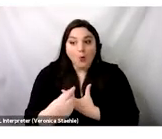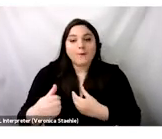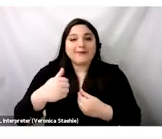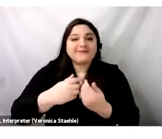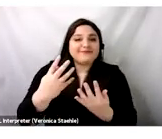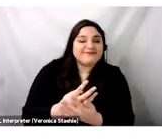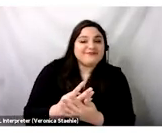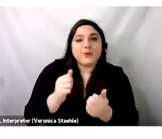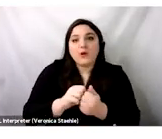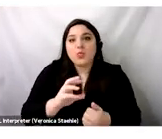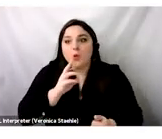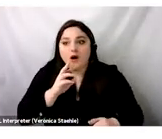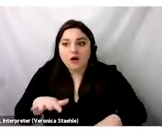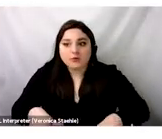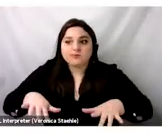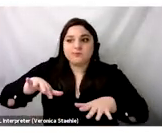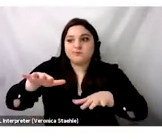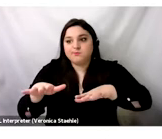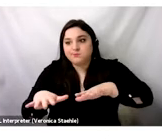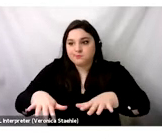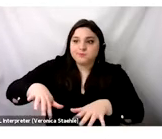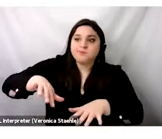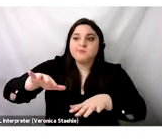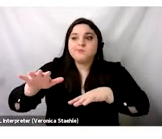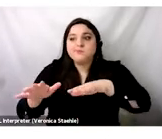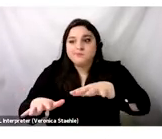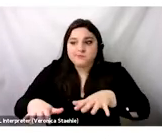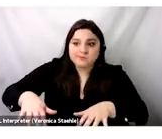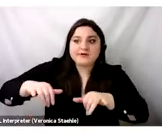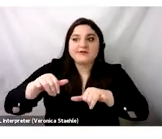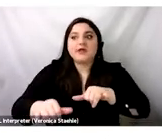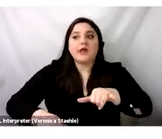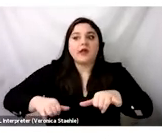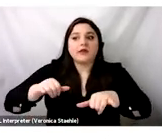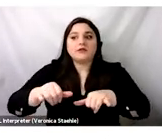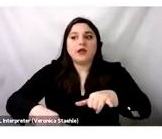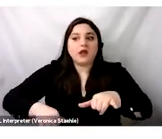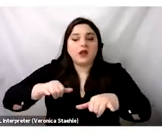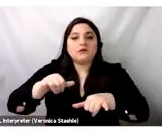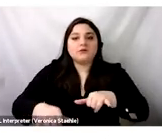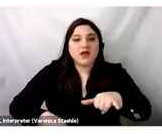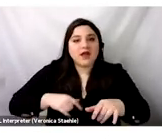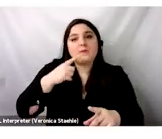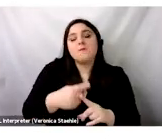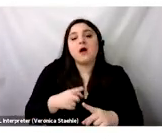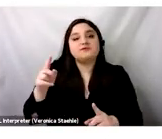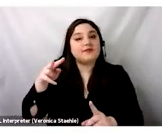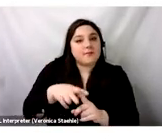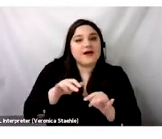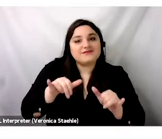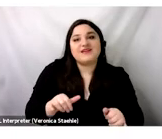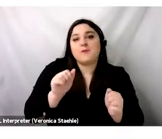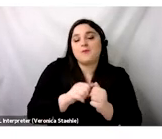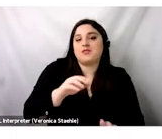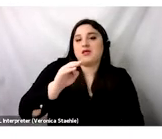is deserves its whole own entire talk is microfibers, because we wear polyfibers.